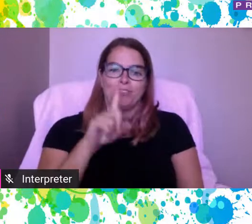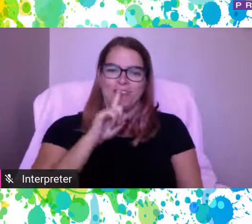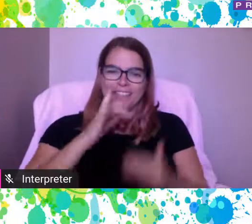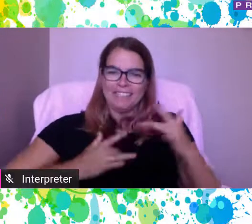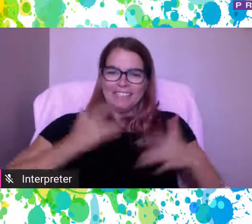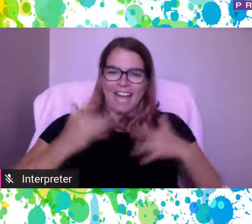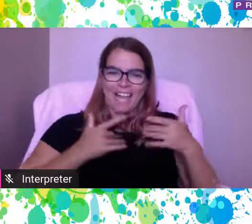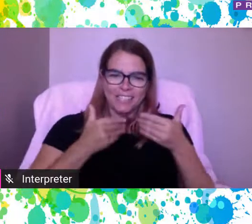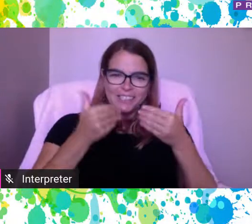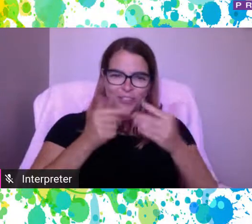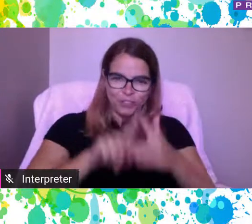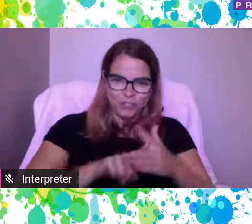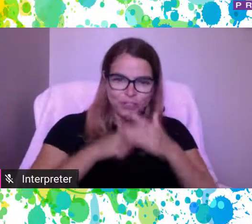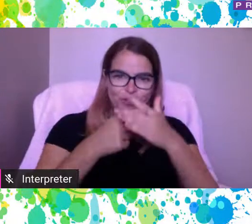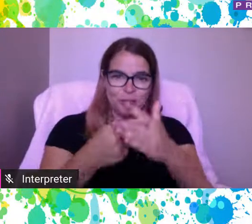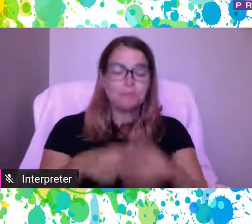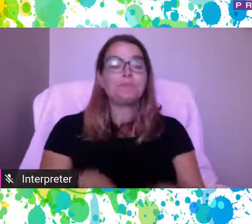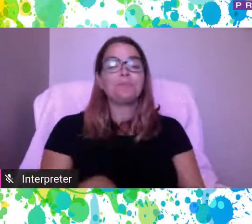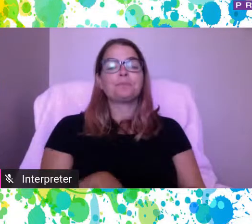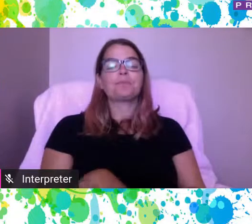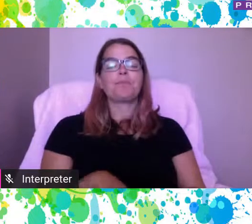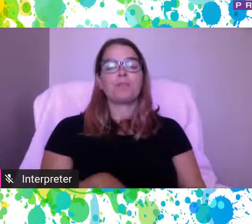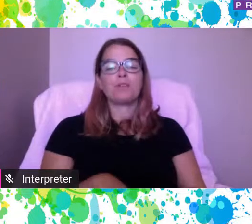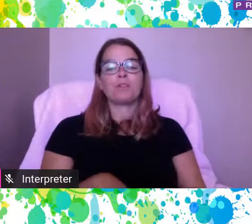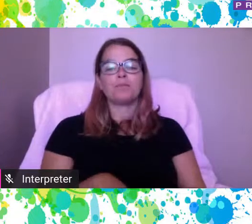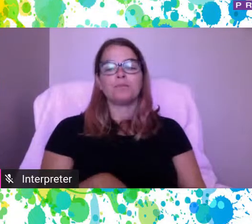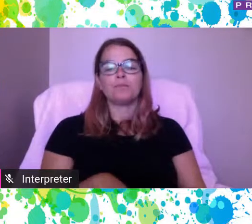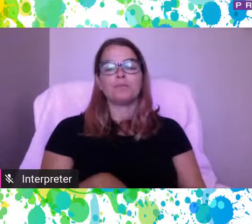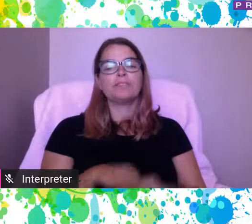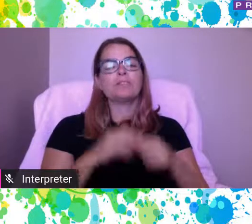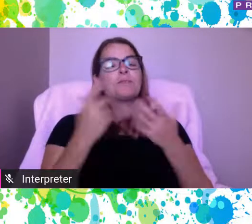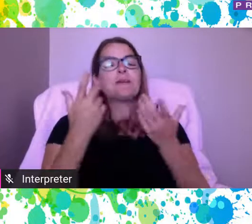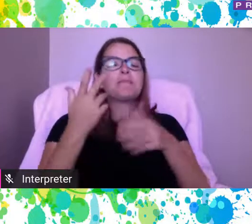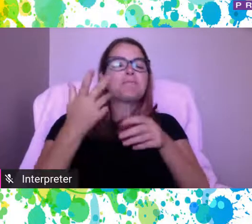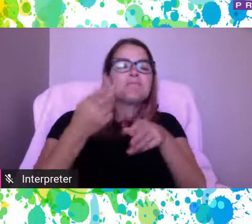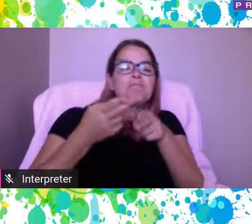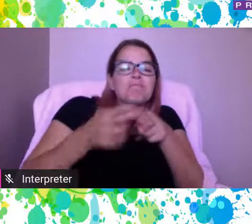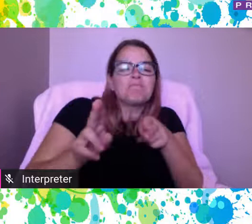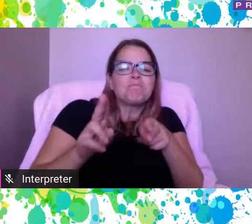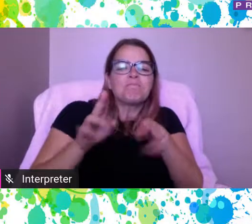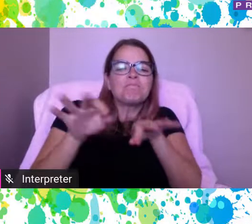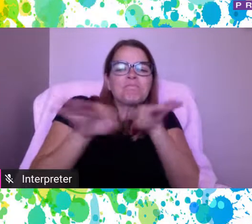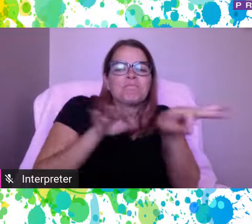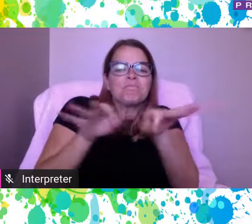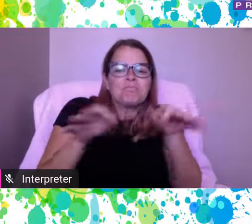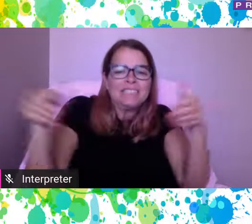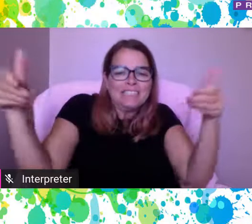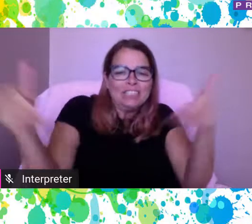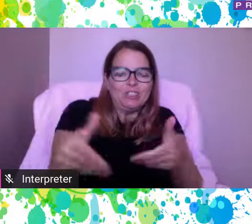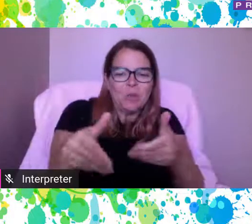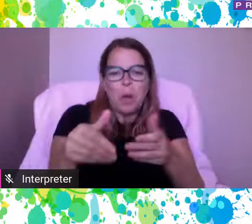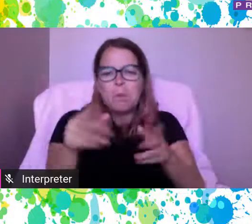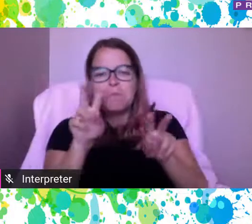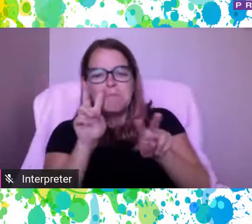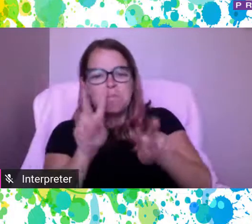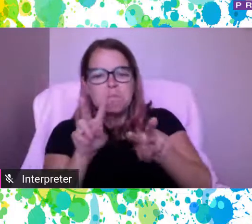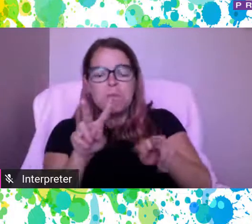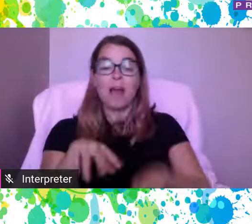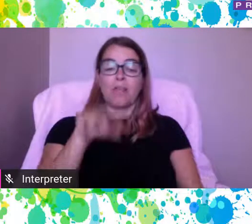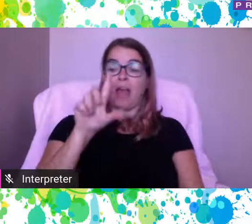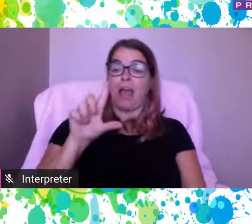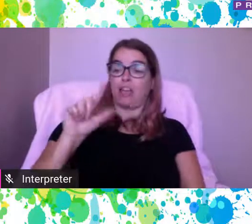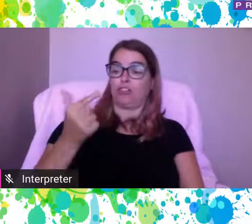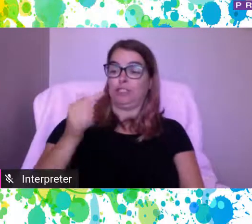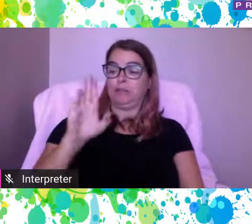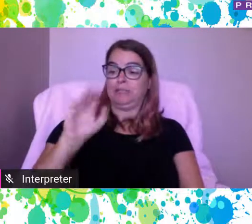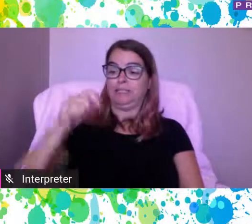here. As a quick kind of, you know, preview intro, the LGBTQ community and the art world have always